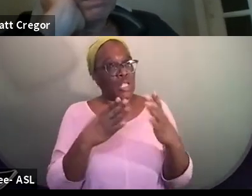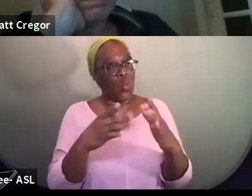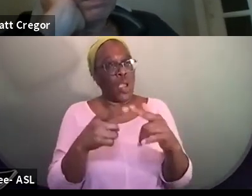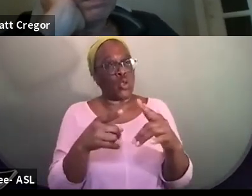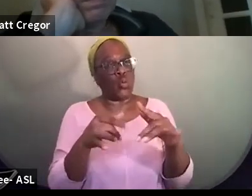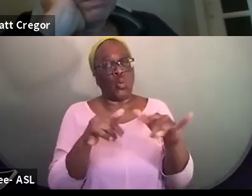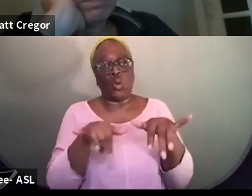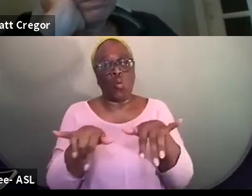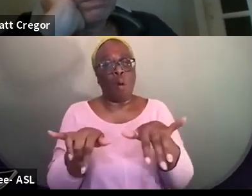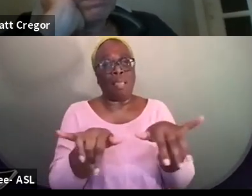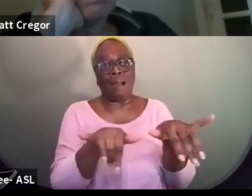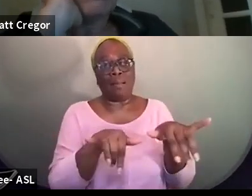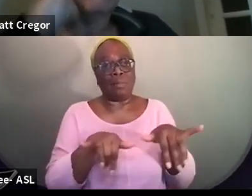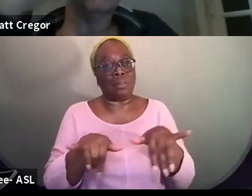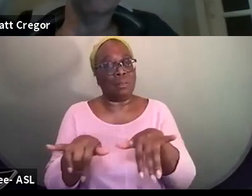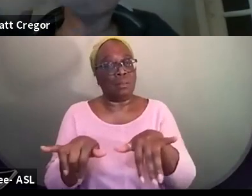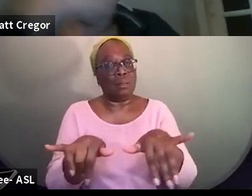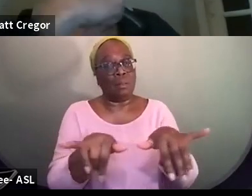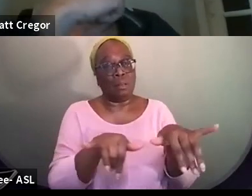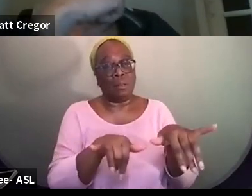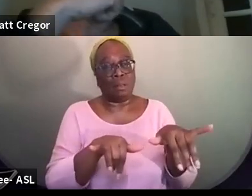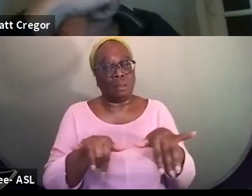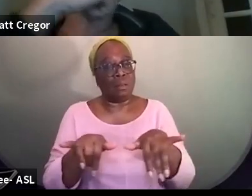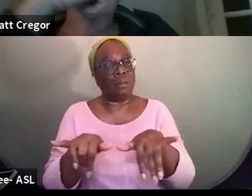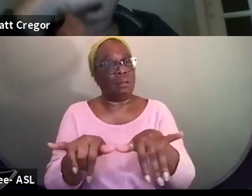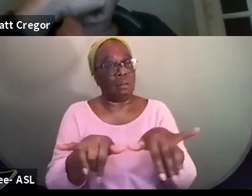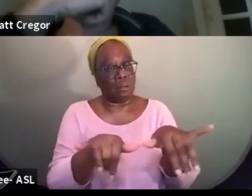in a field with so